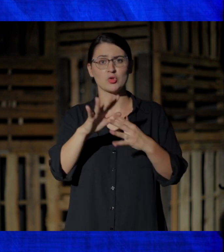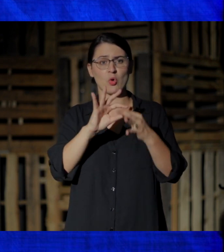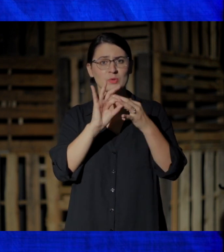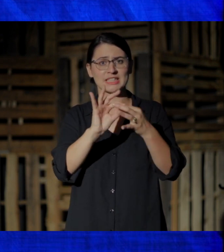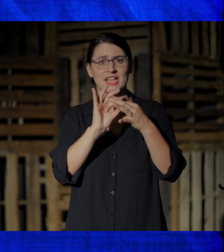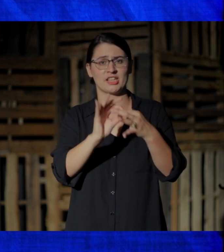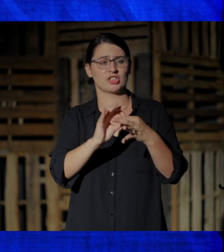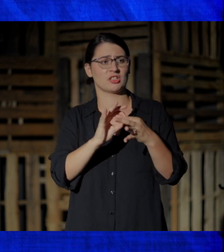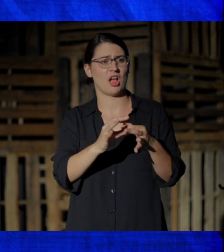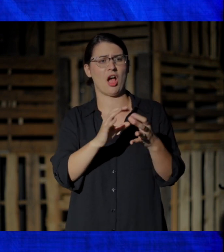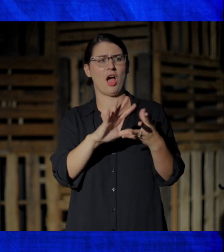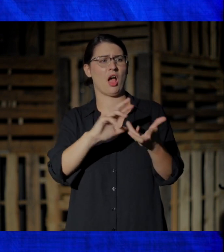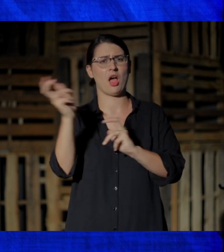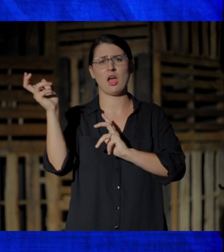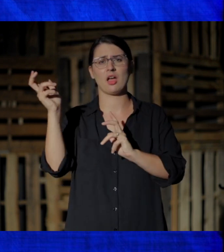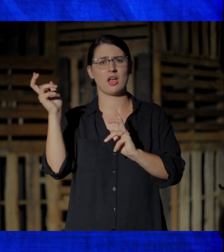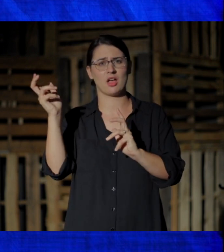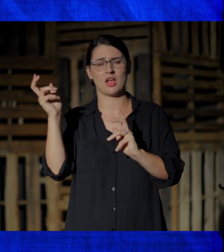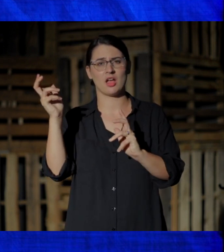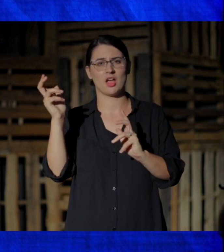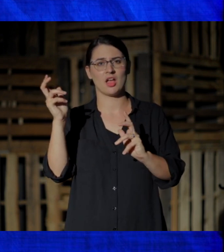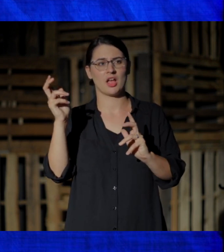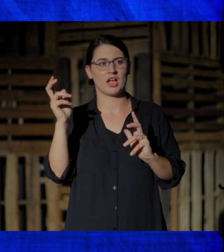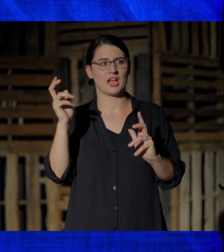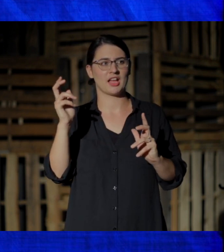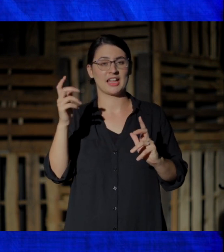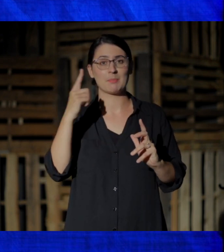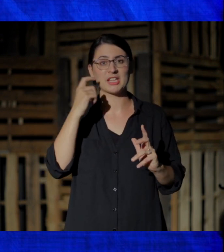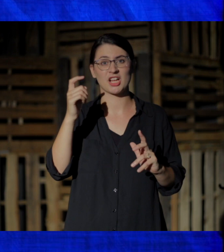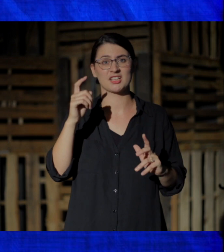life is affecting every relationship you got.